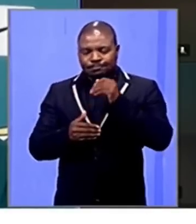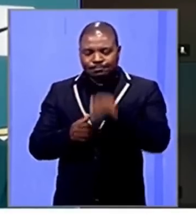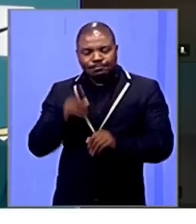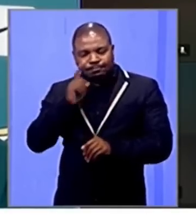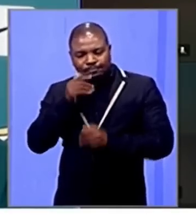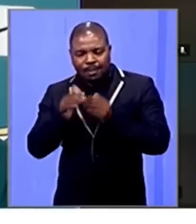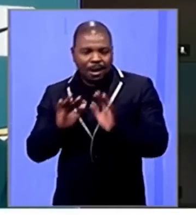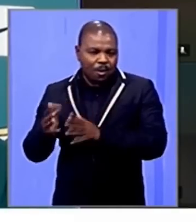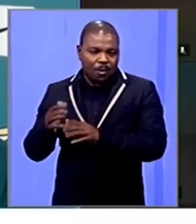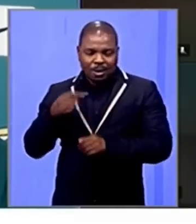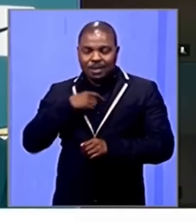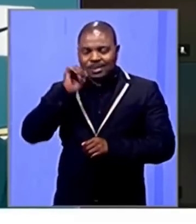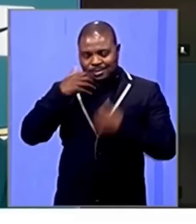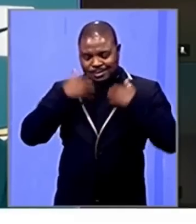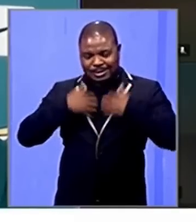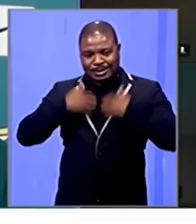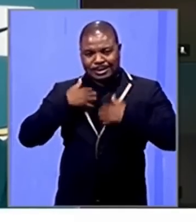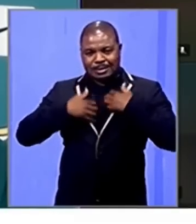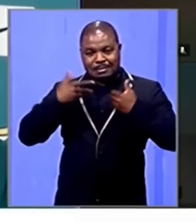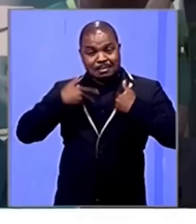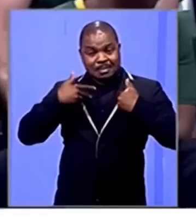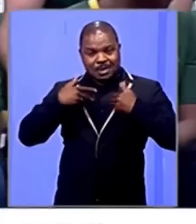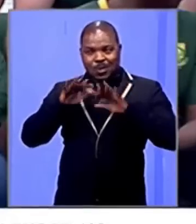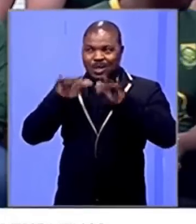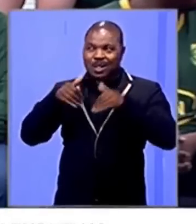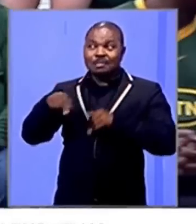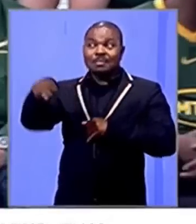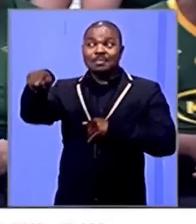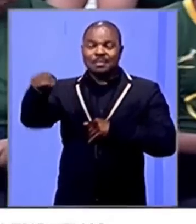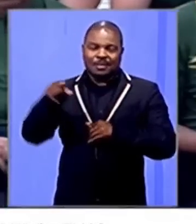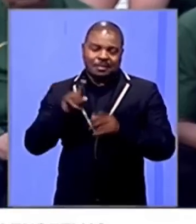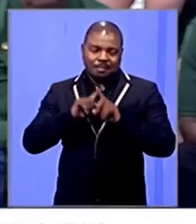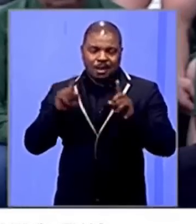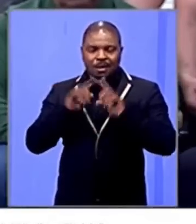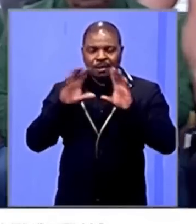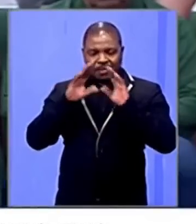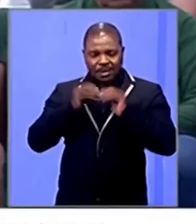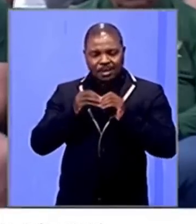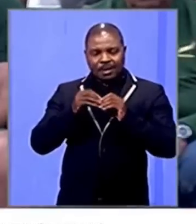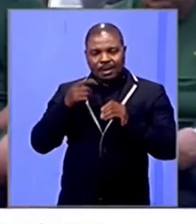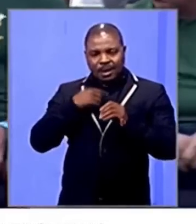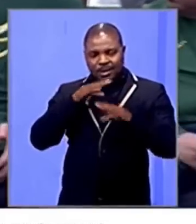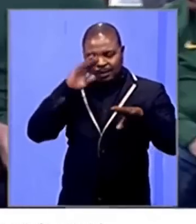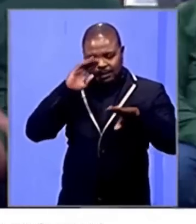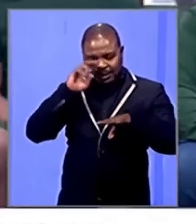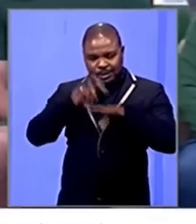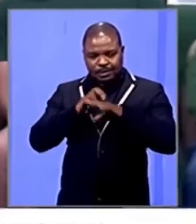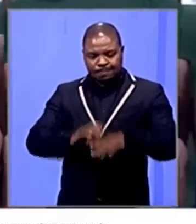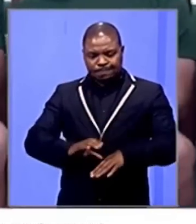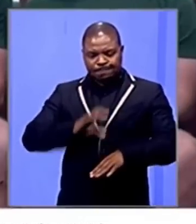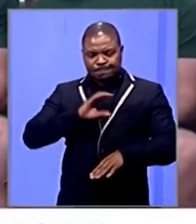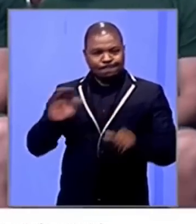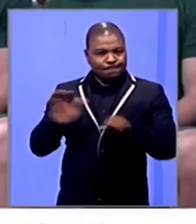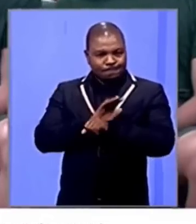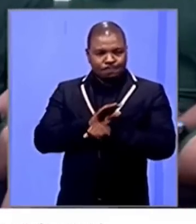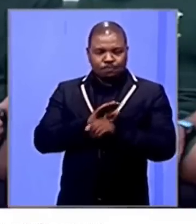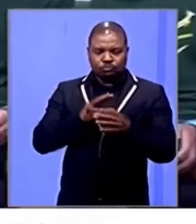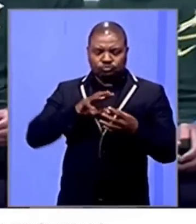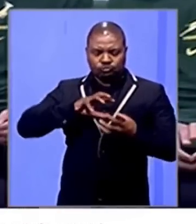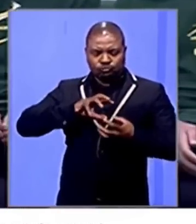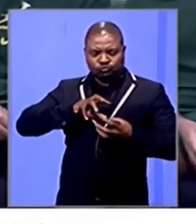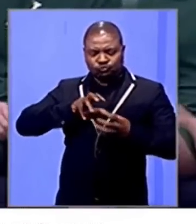as I am excited for the World Cup, but it's all about getting back to full confidence and fully trusting